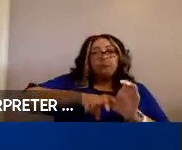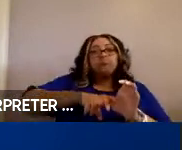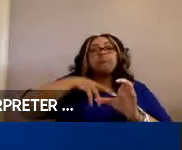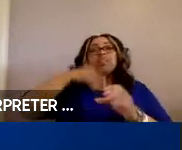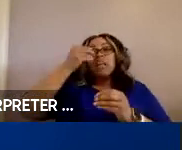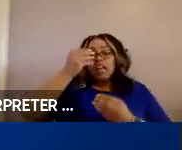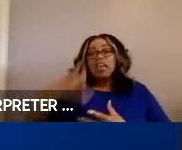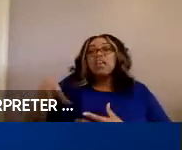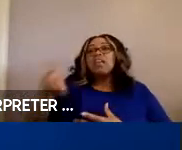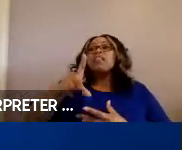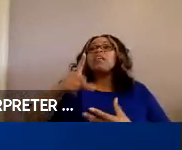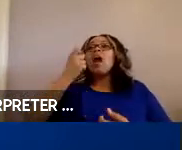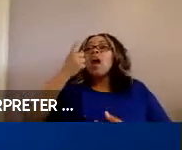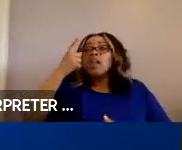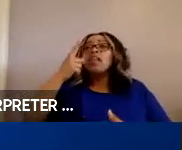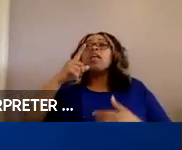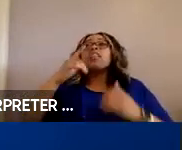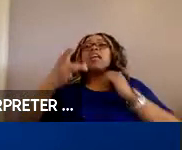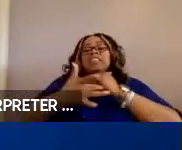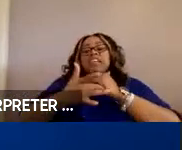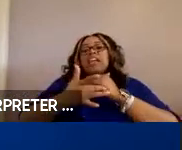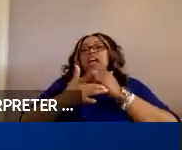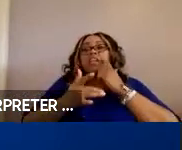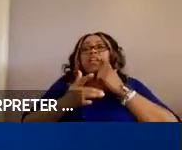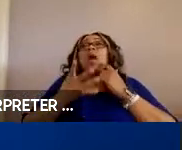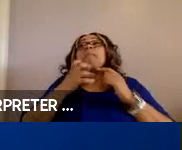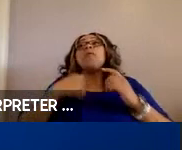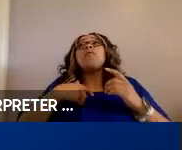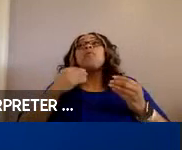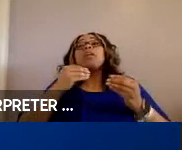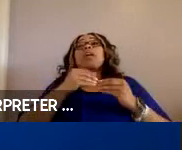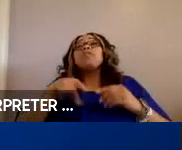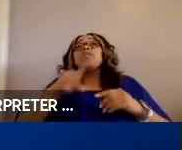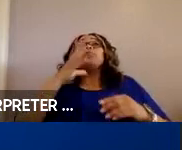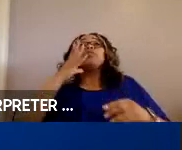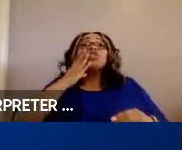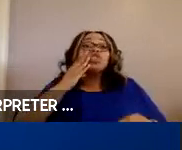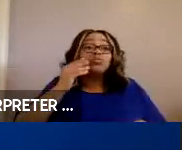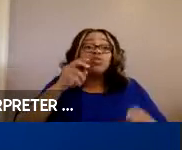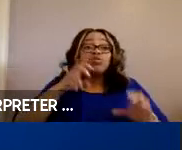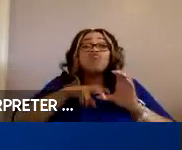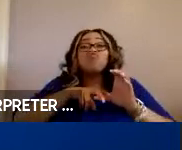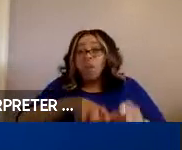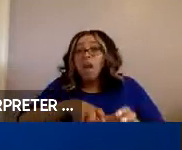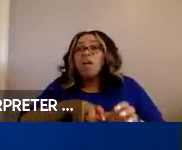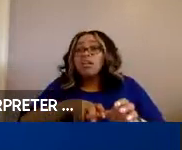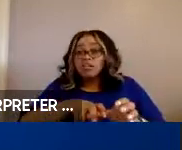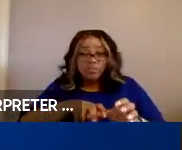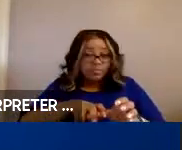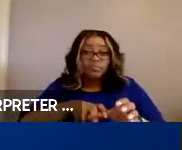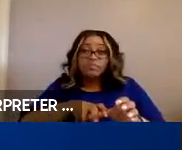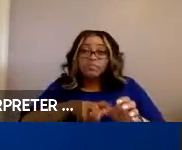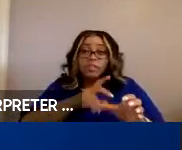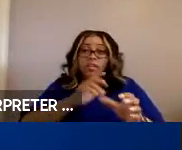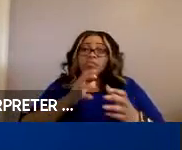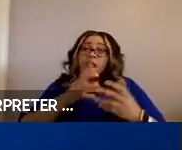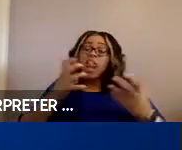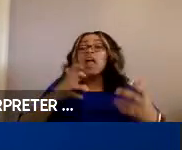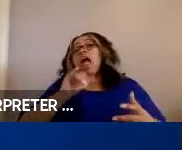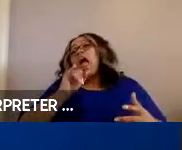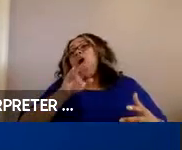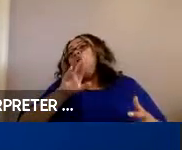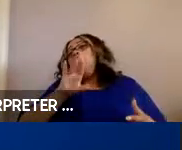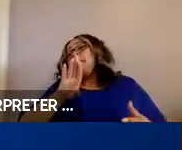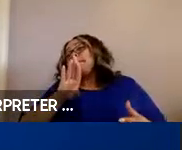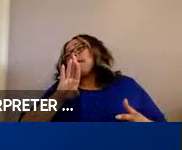them an understanding of the technology. But we wanted to have them have the experience of riding one. And there was a lot of IRB